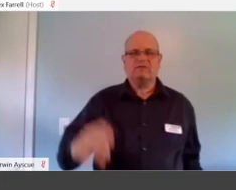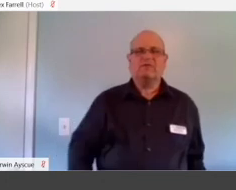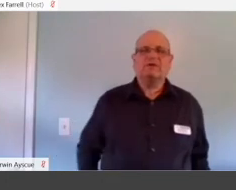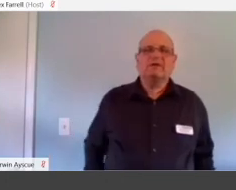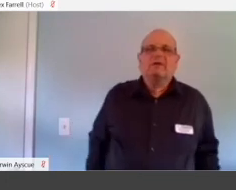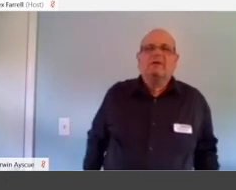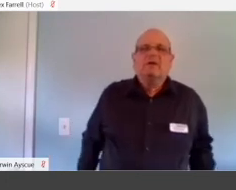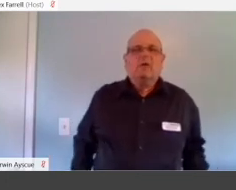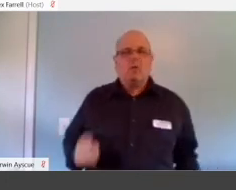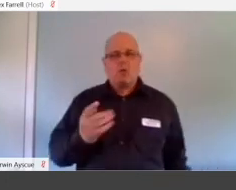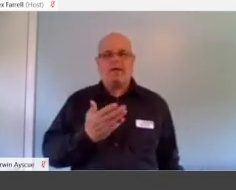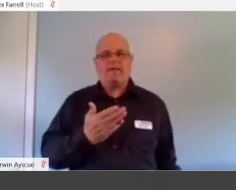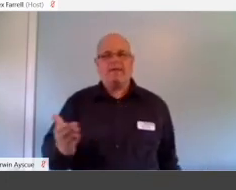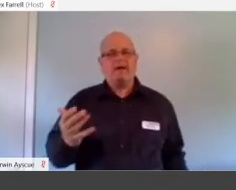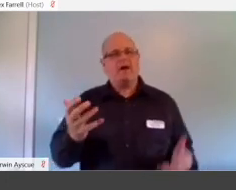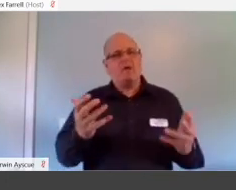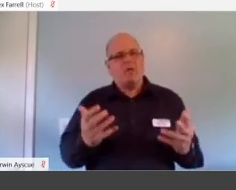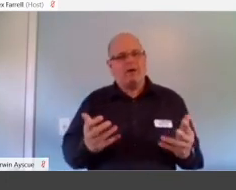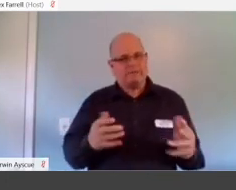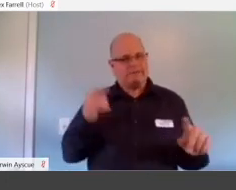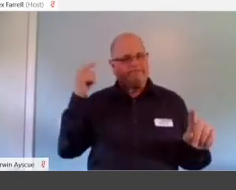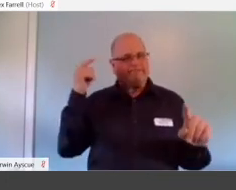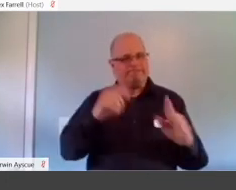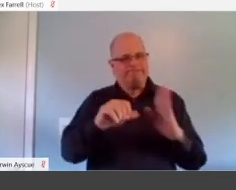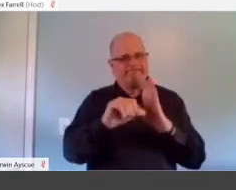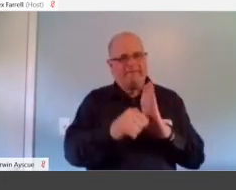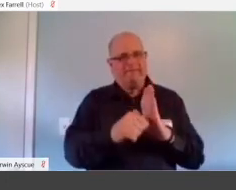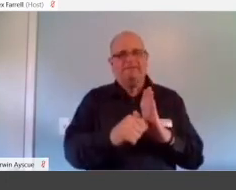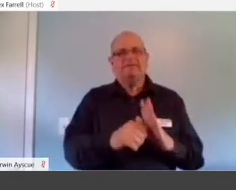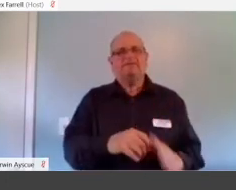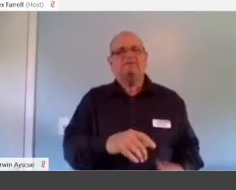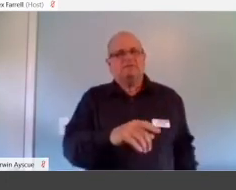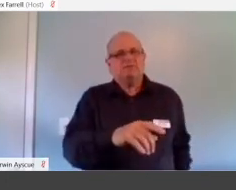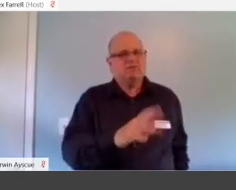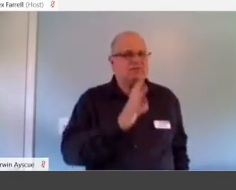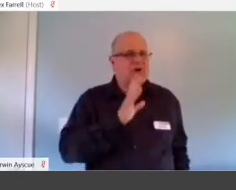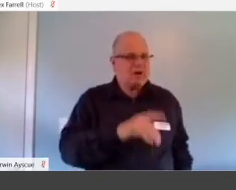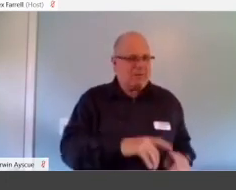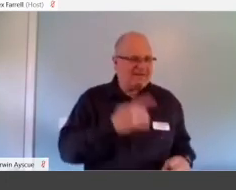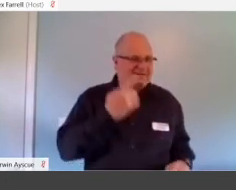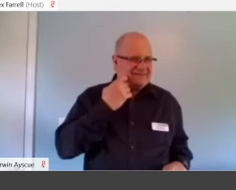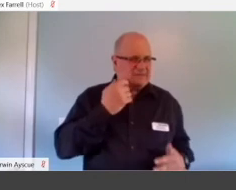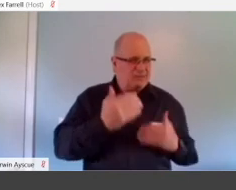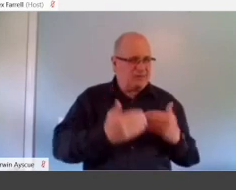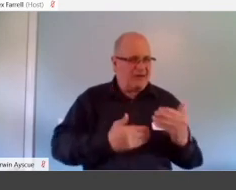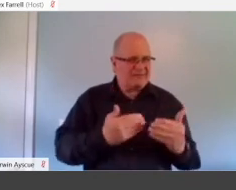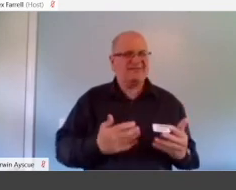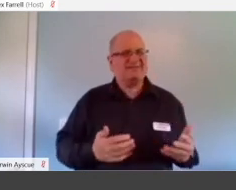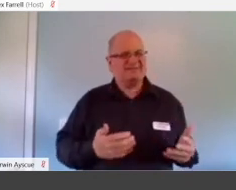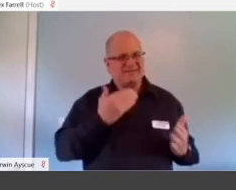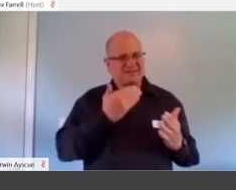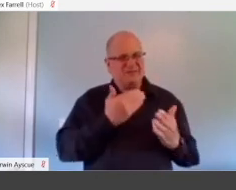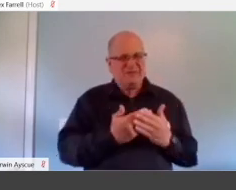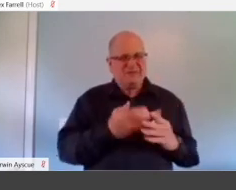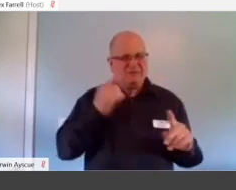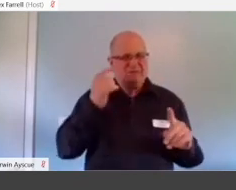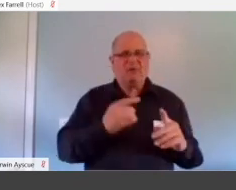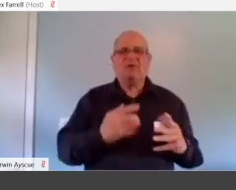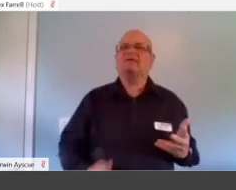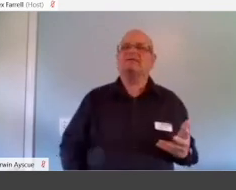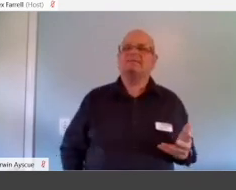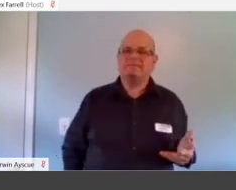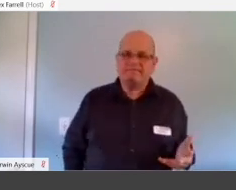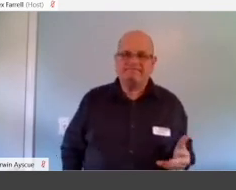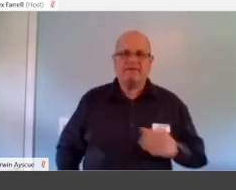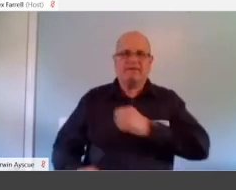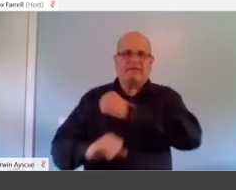One of the things too that I wanted to highlight, some of you asked about process, and I think it's such a big thing to just start as the foundation of